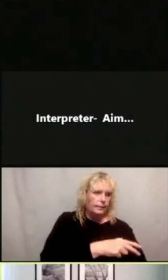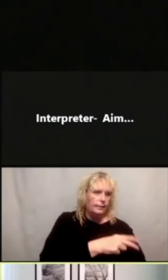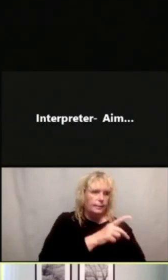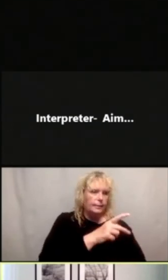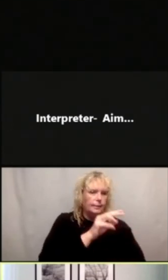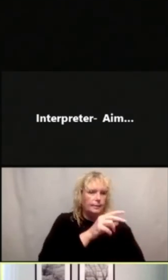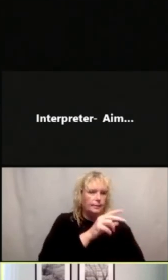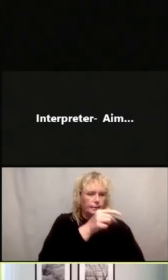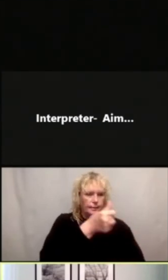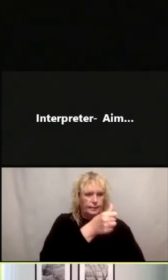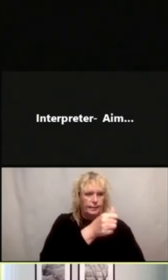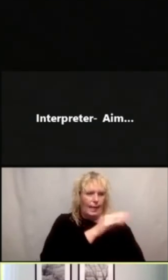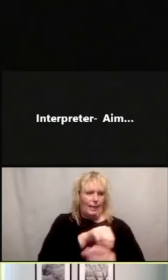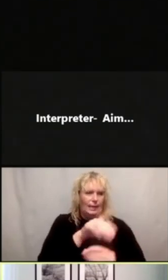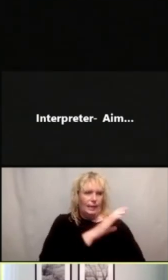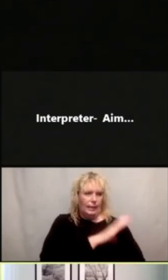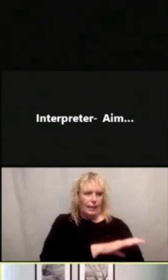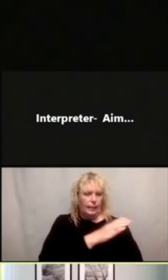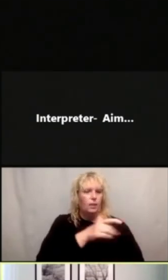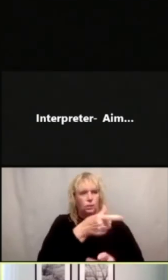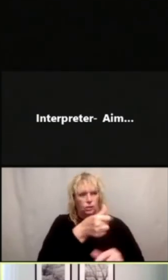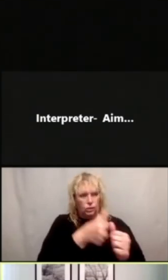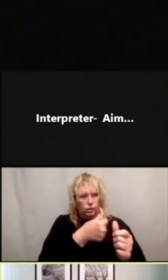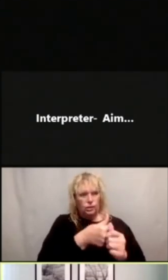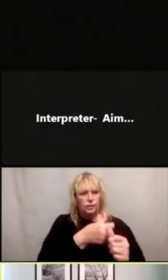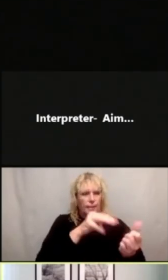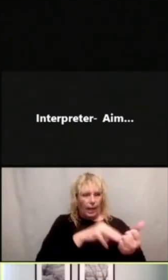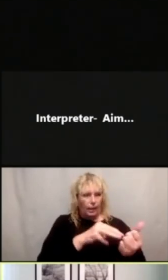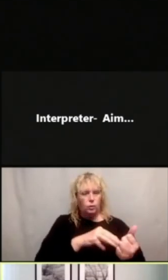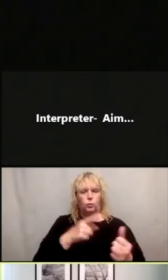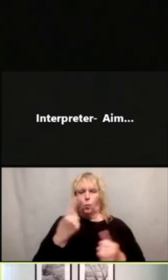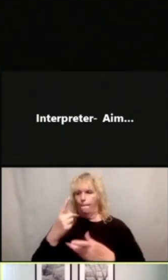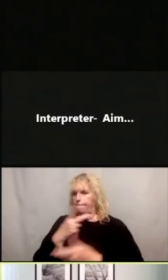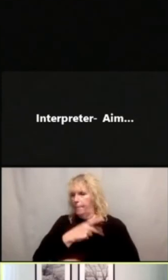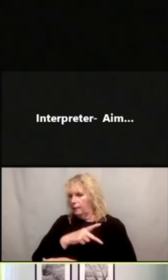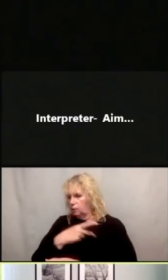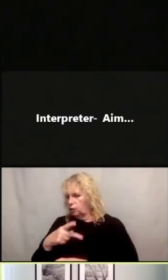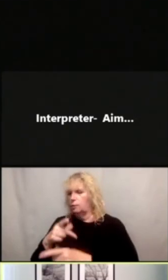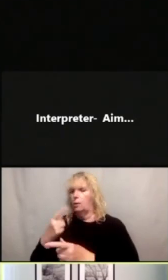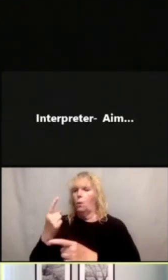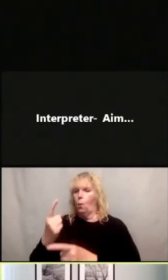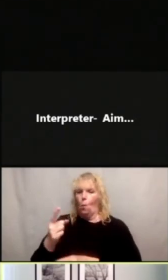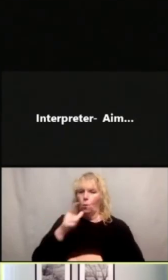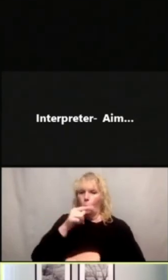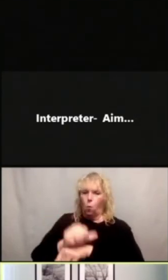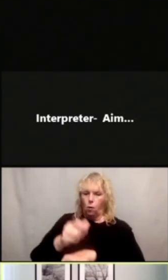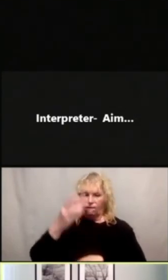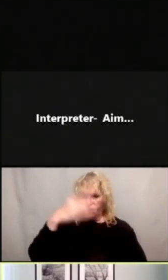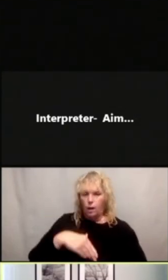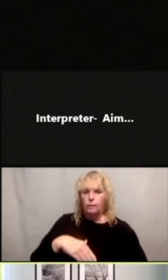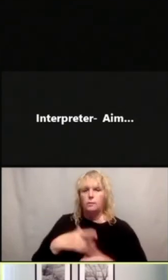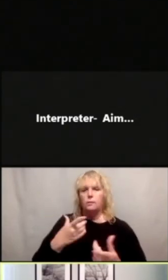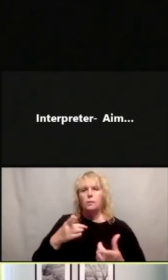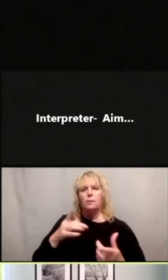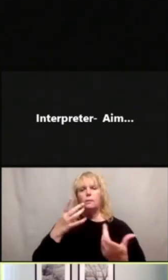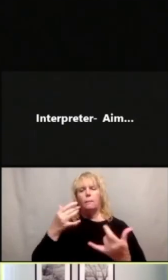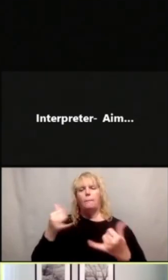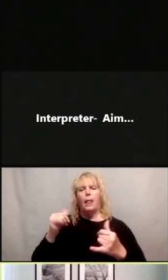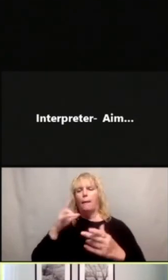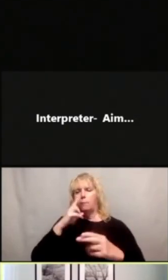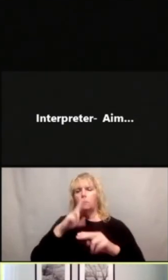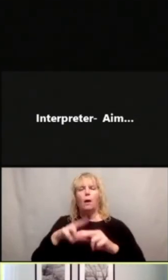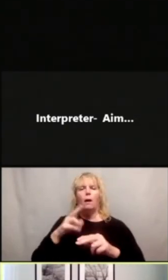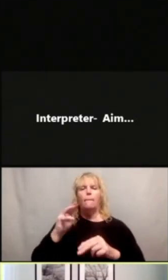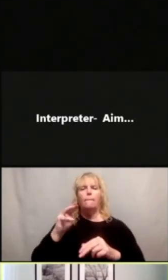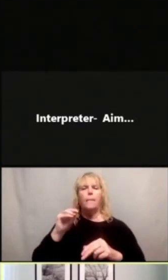positions. But how wonderful would it be to be able to partner with a healthcare organization or a public health department in order to have kind of those even